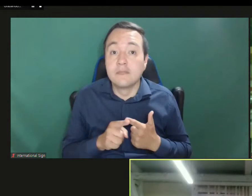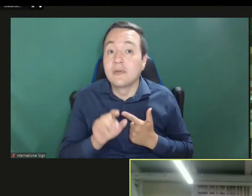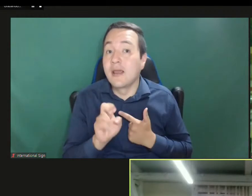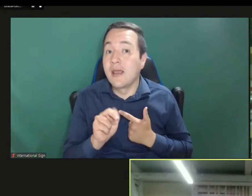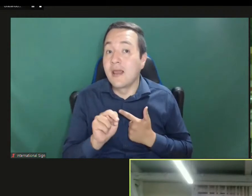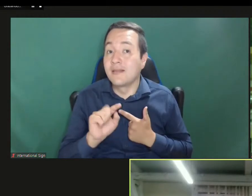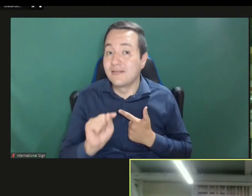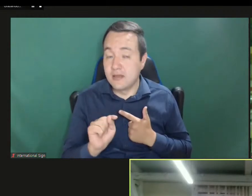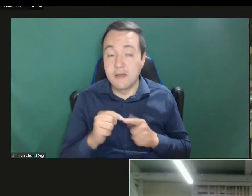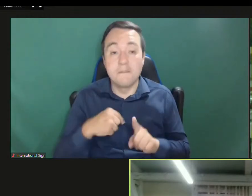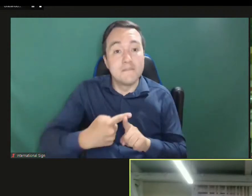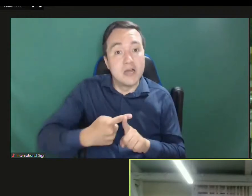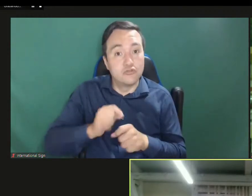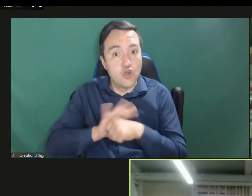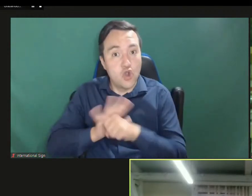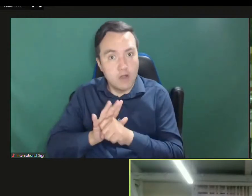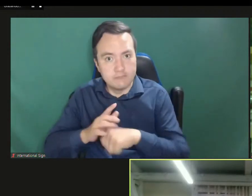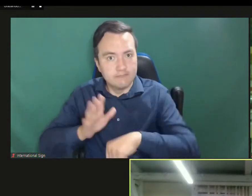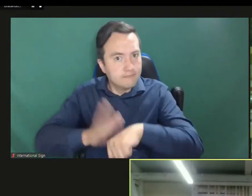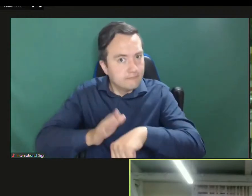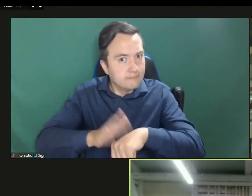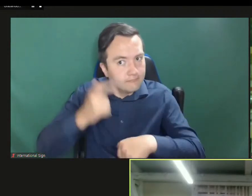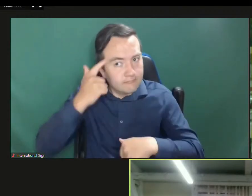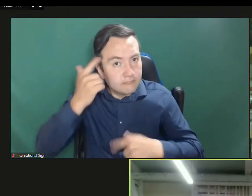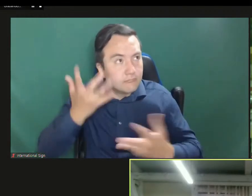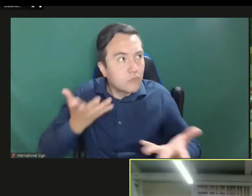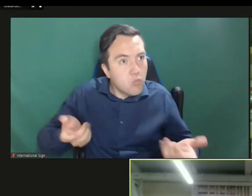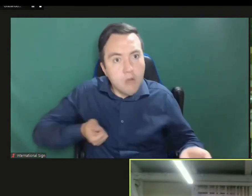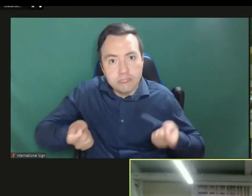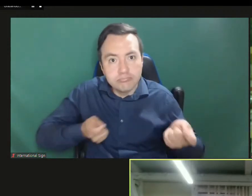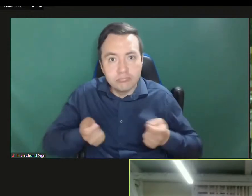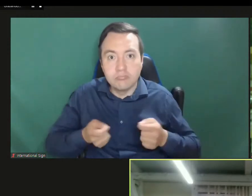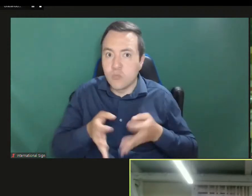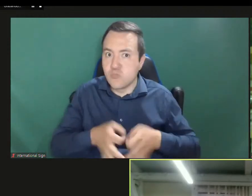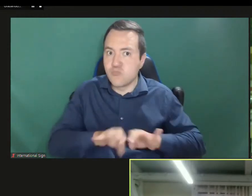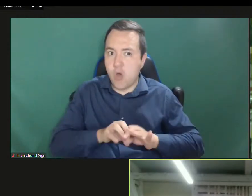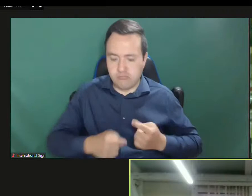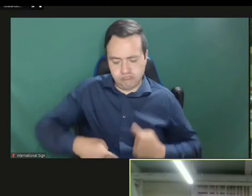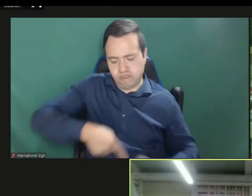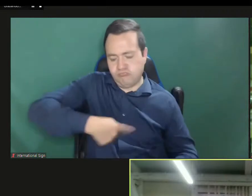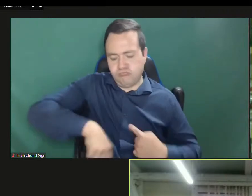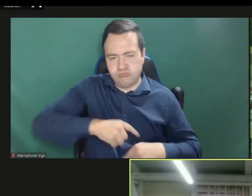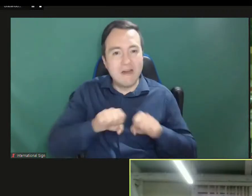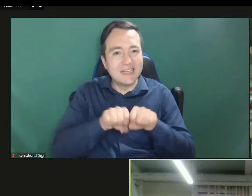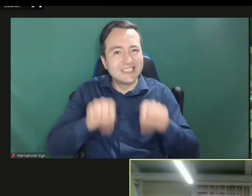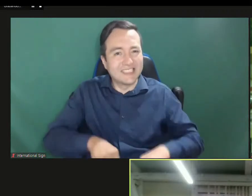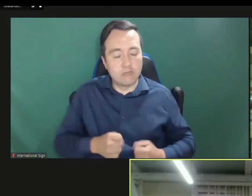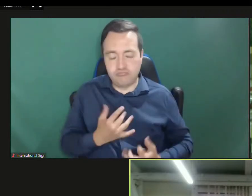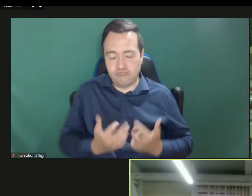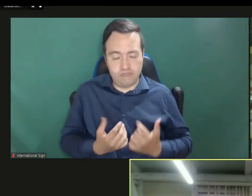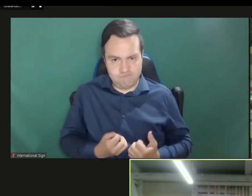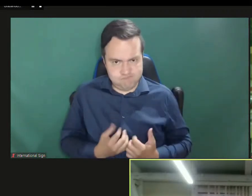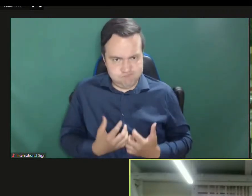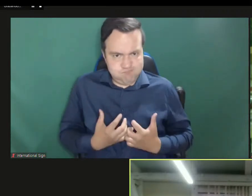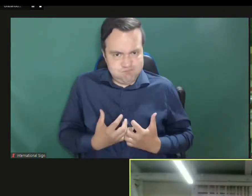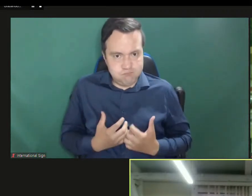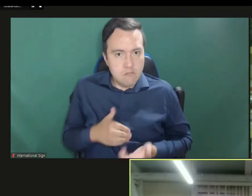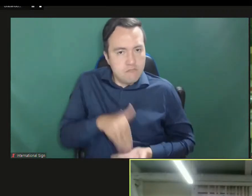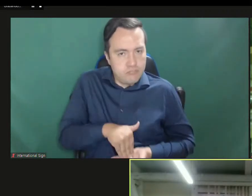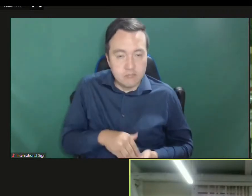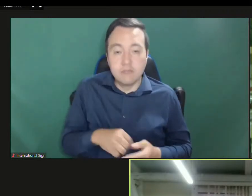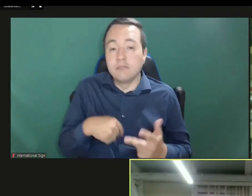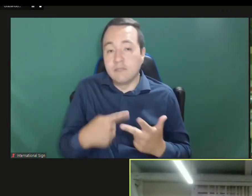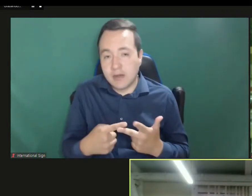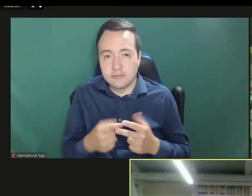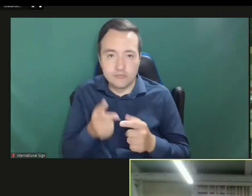need to know, coping with stress during the COVID-19 outbreak, program helping children cope with stress during the